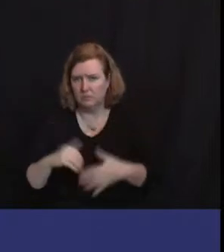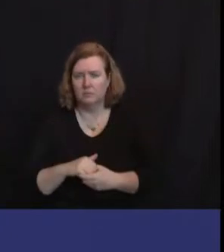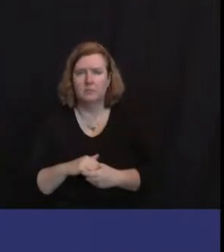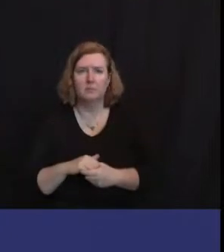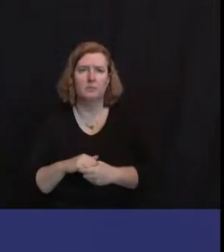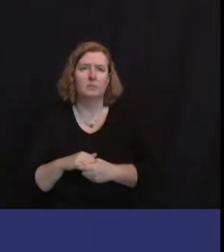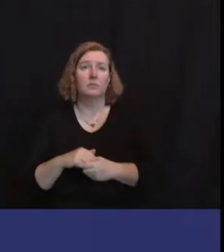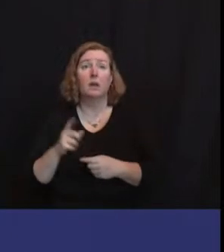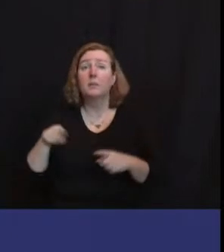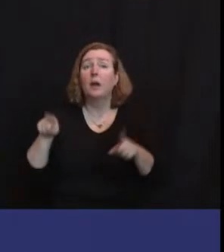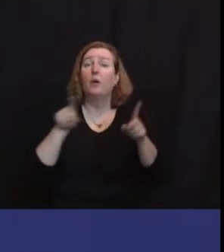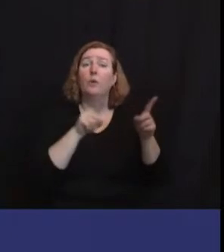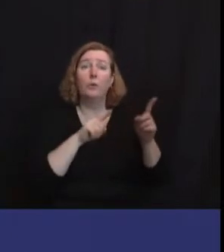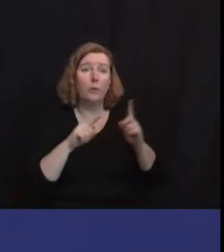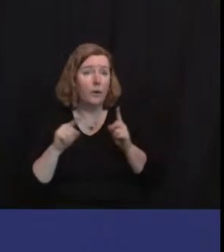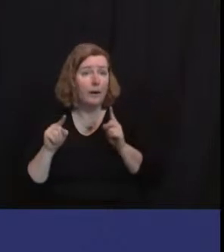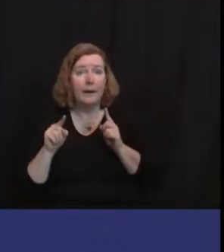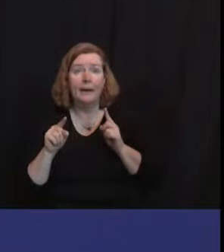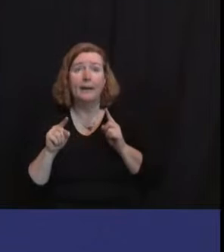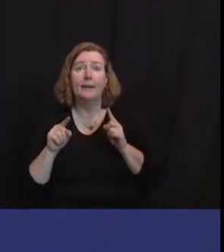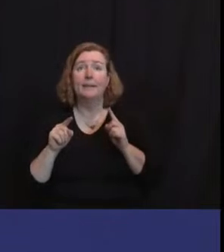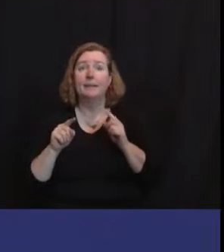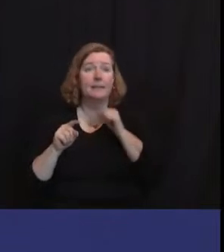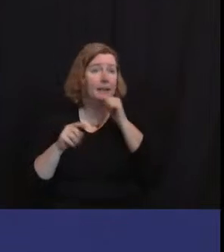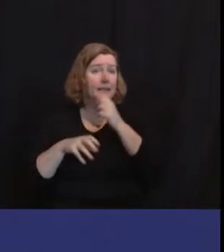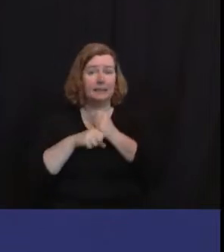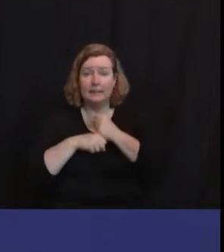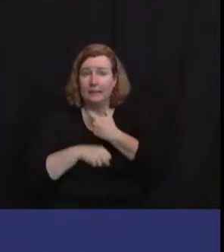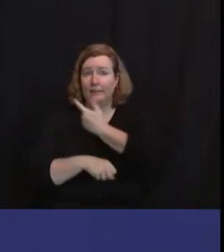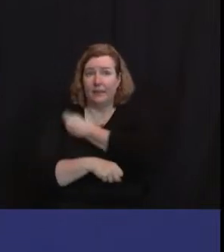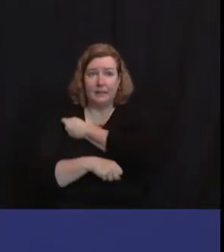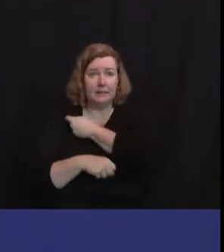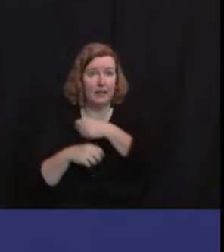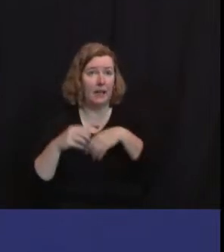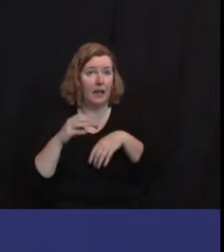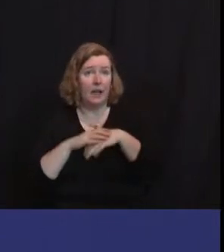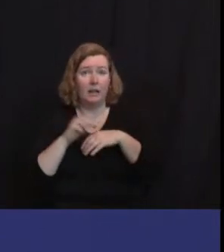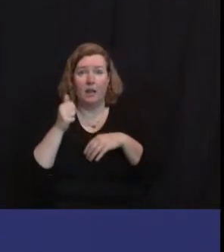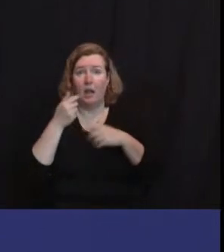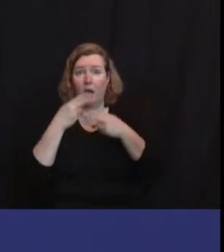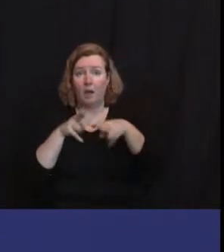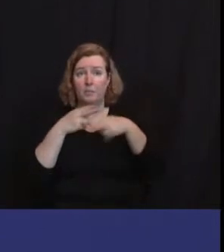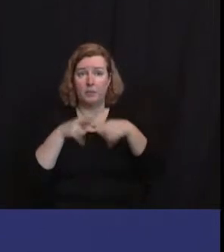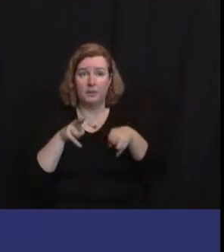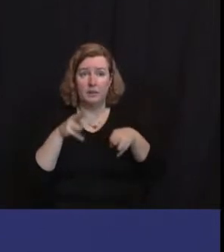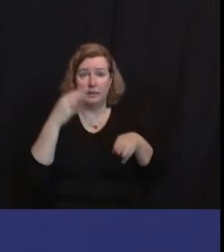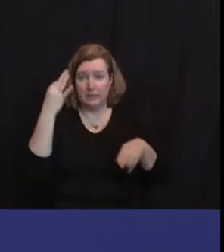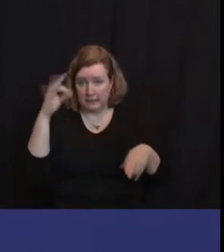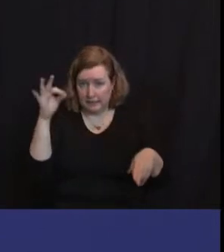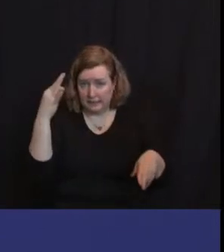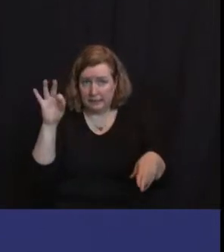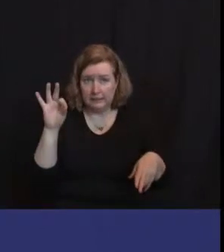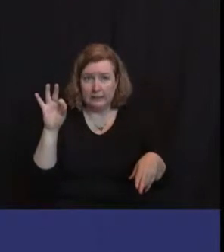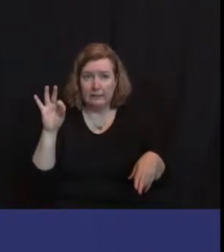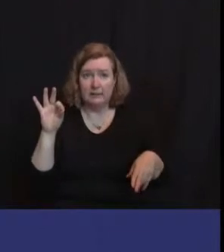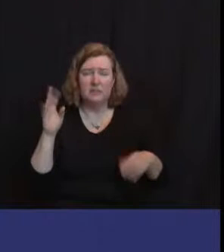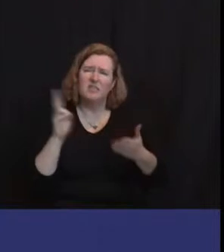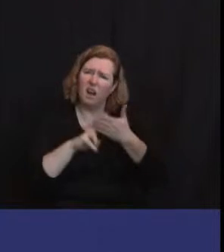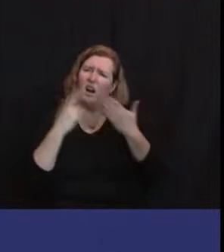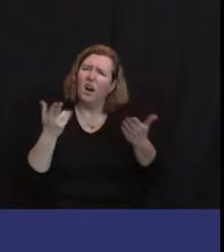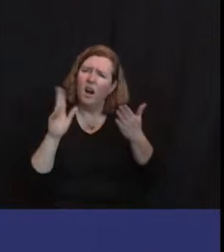get your vaccine, everybody, on April 19th. It's going to be you can sign up, there'll be a process, but we want to give